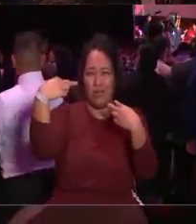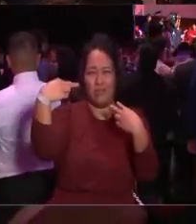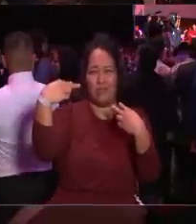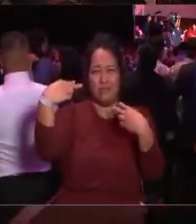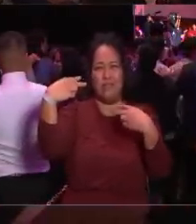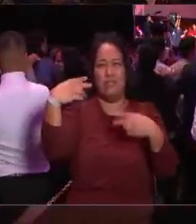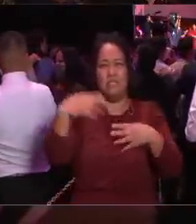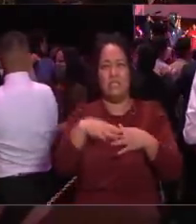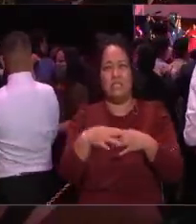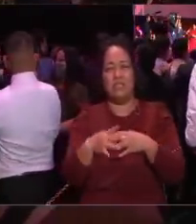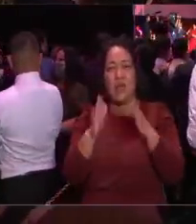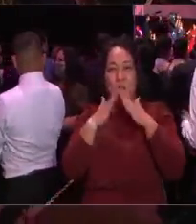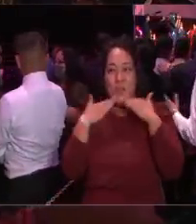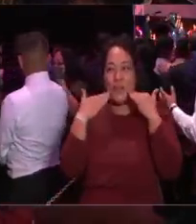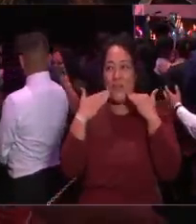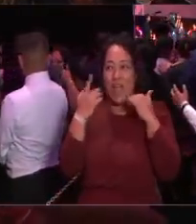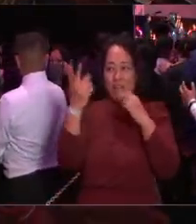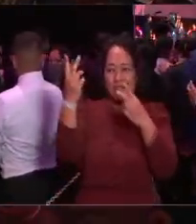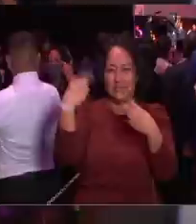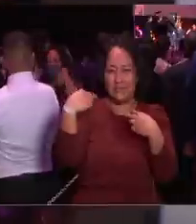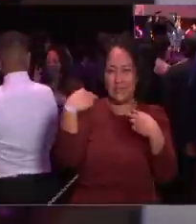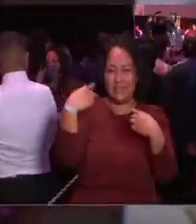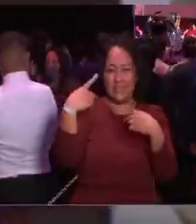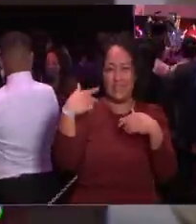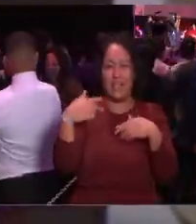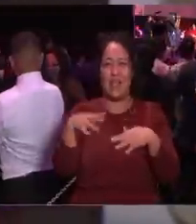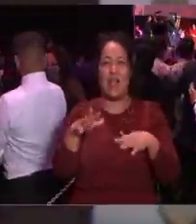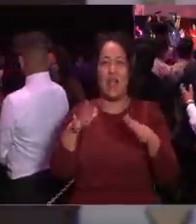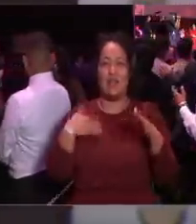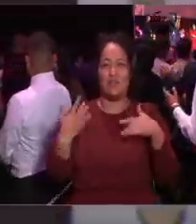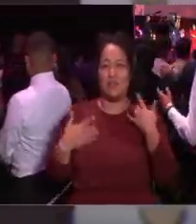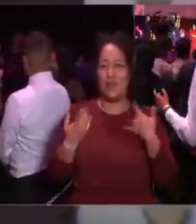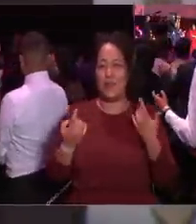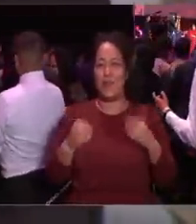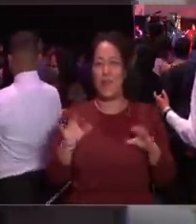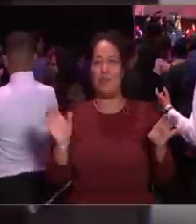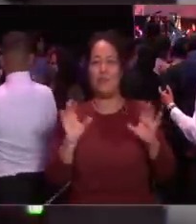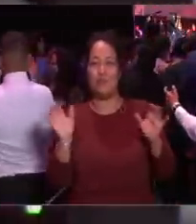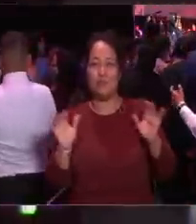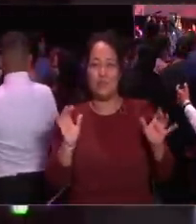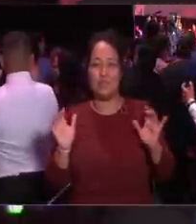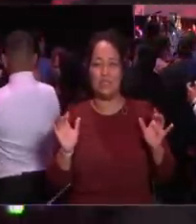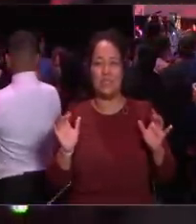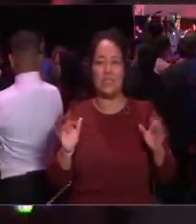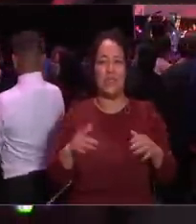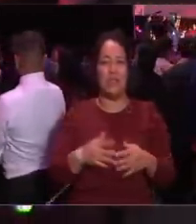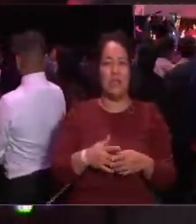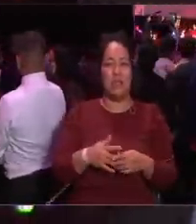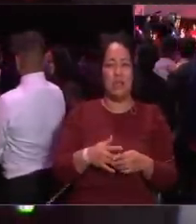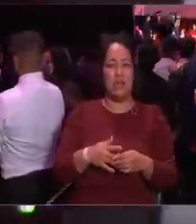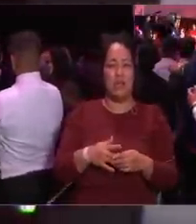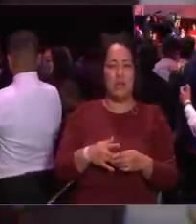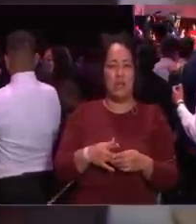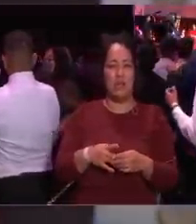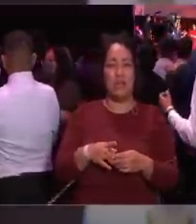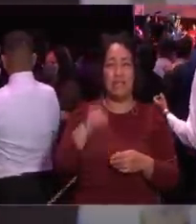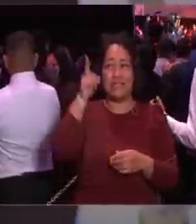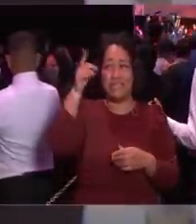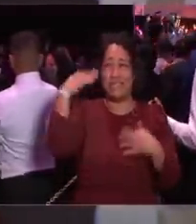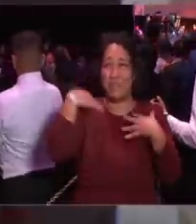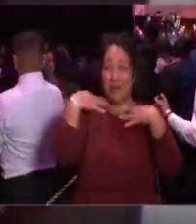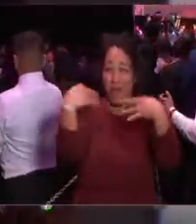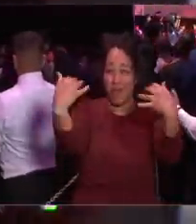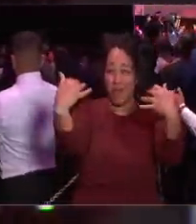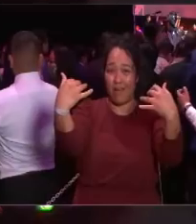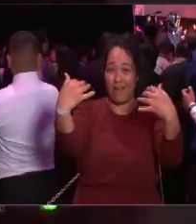mirándome, smiling at me, sonriendo, enjoying what I'm doing. He is my audience. Él es